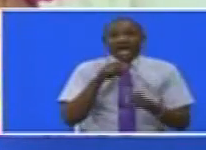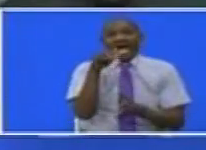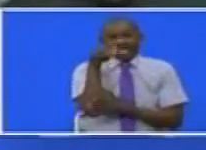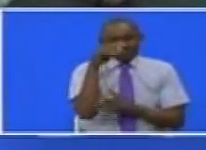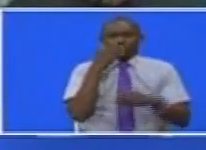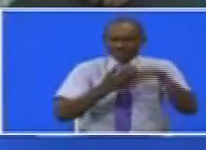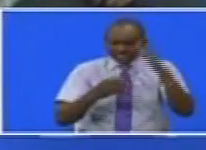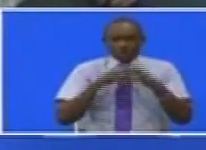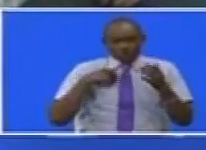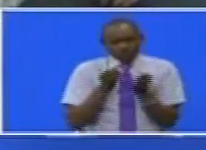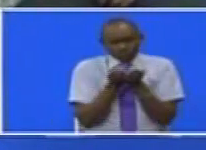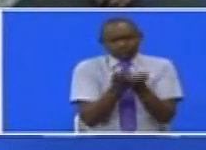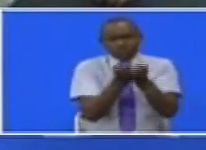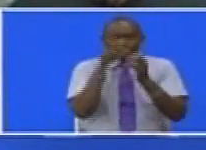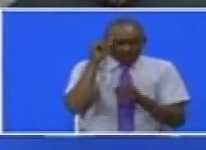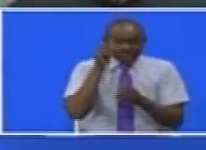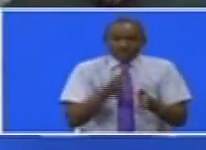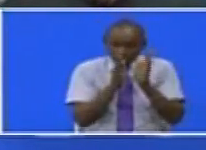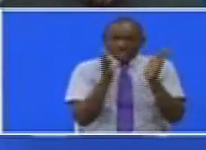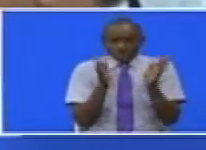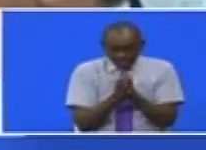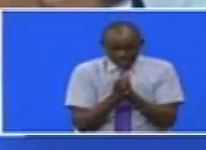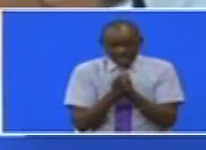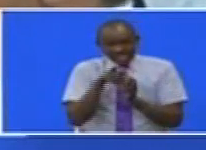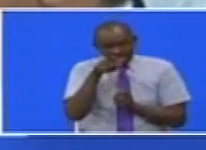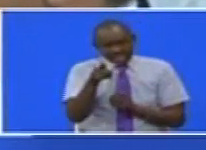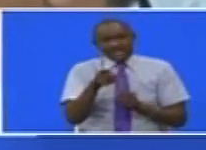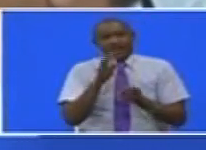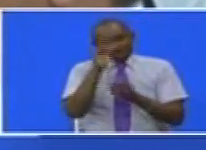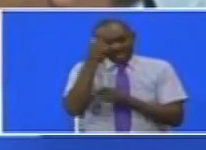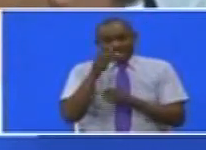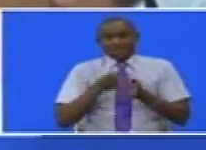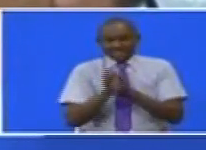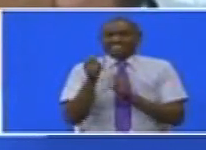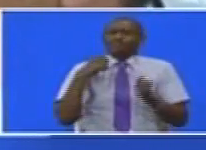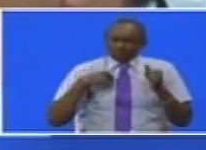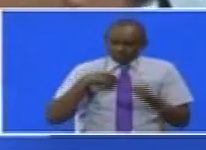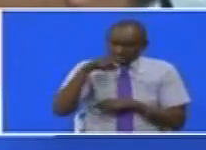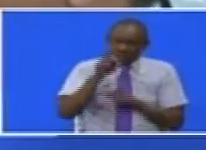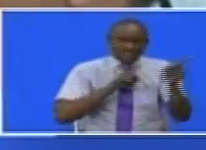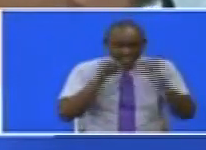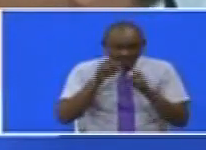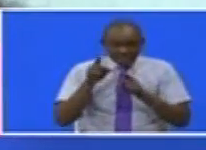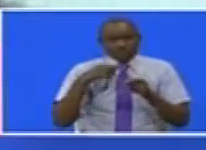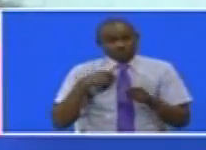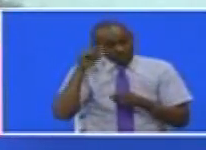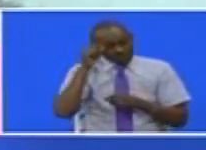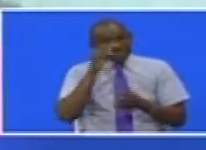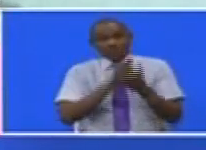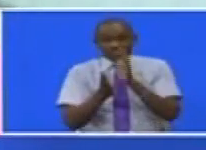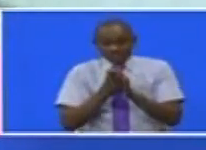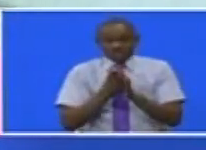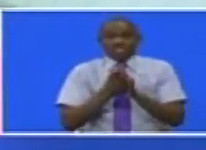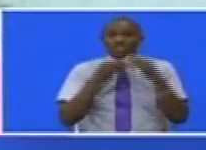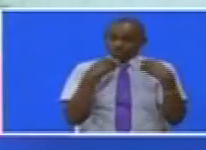the construction of the Port Reeds Mombasa Road and the Dongo Kundu bypass that will allow tourists travel to the south coast without using the